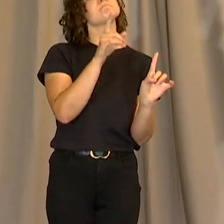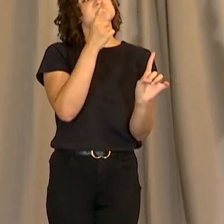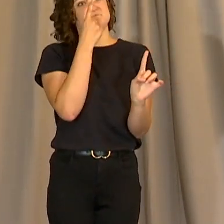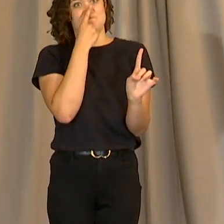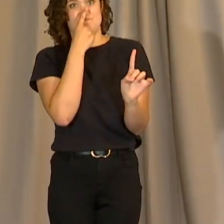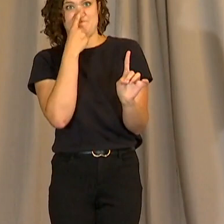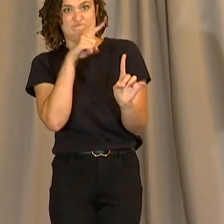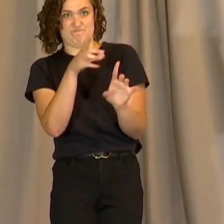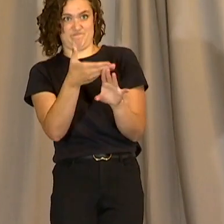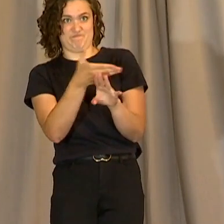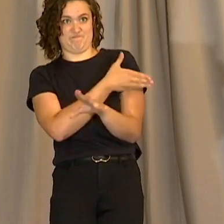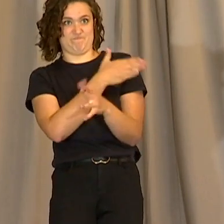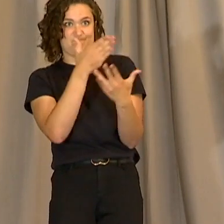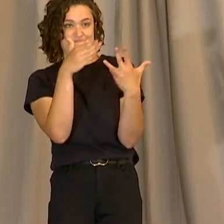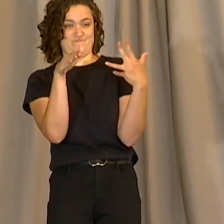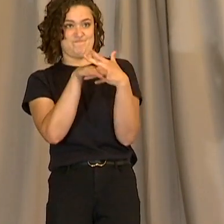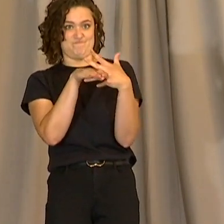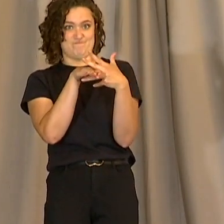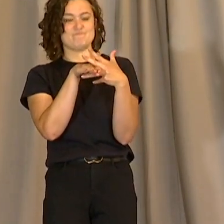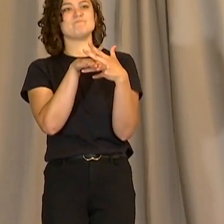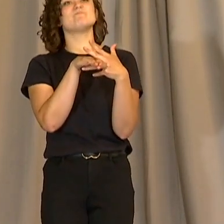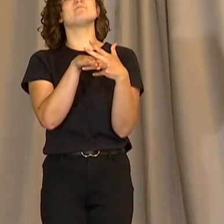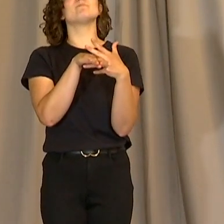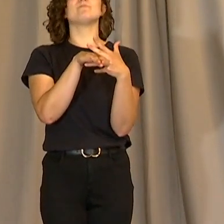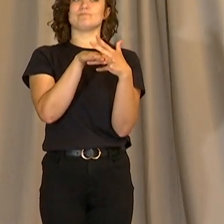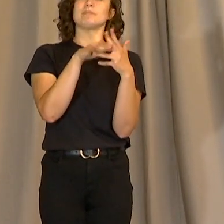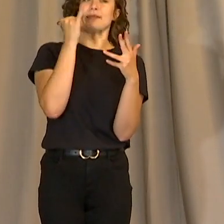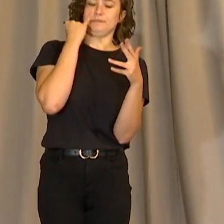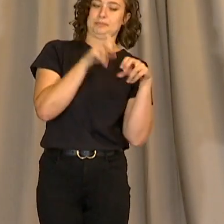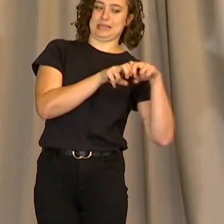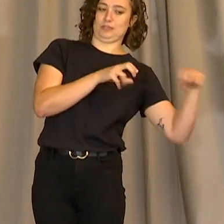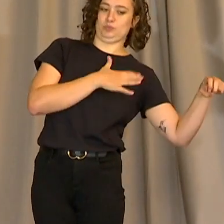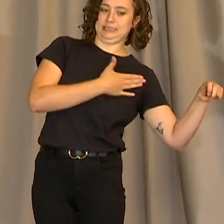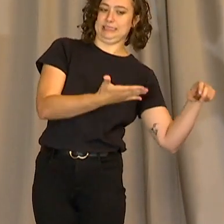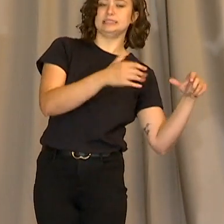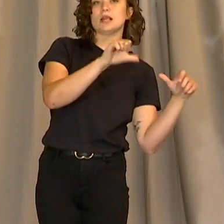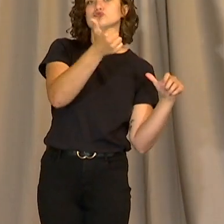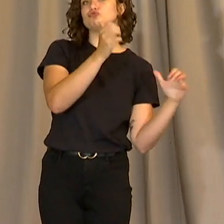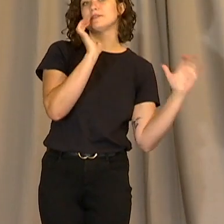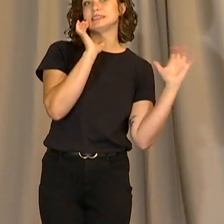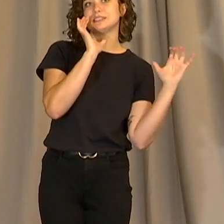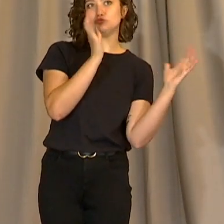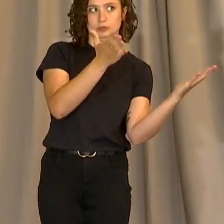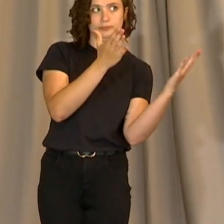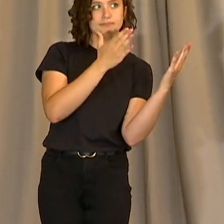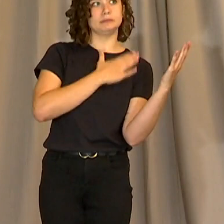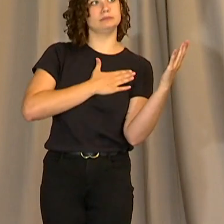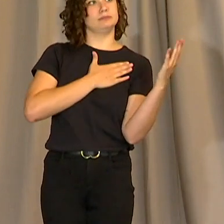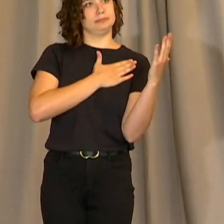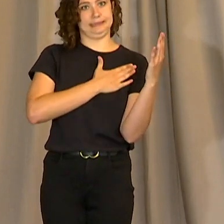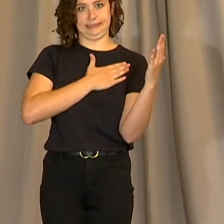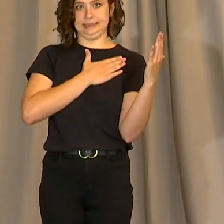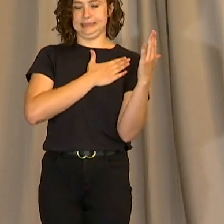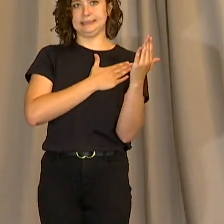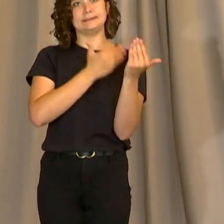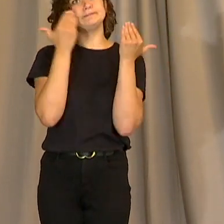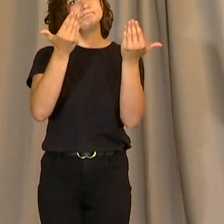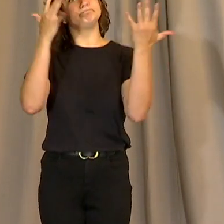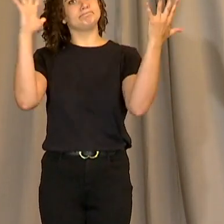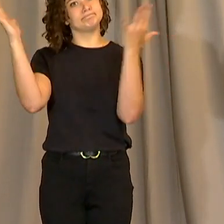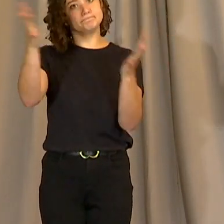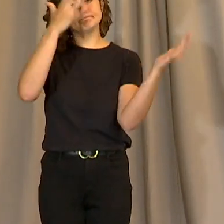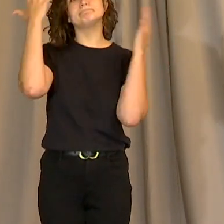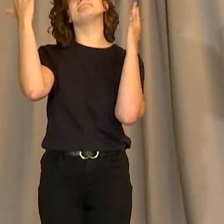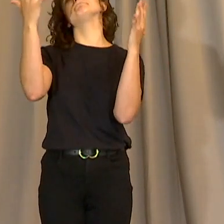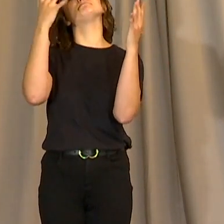if our panelists are willing to have some additional conversation, if people would like, let's please offer them a round of